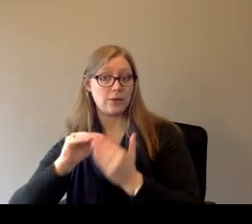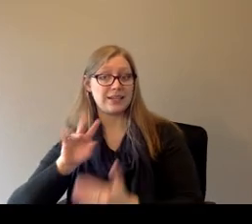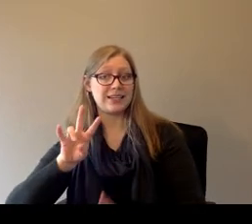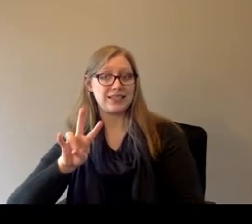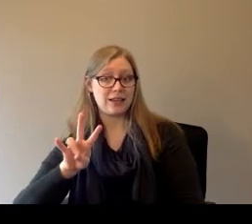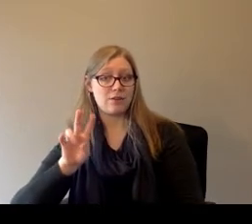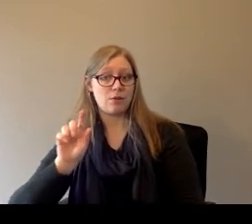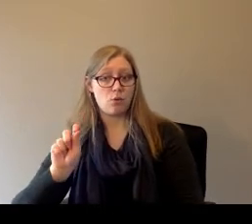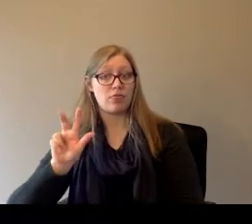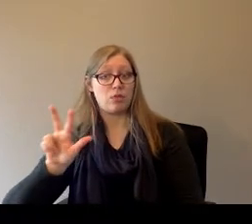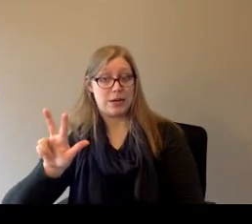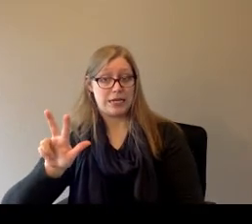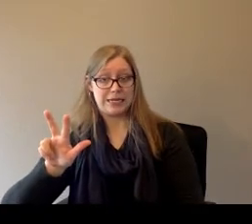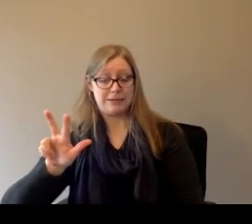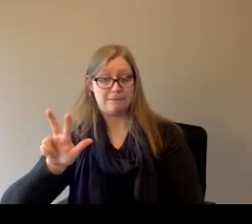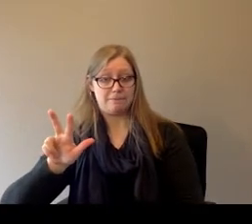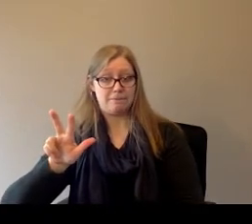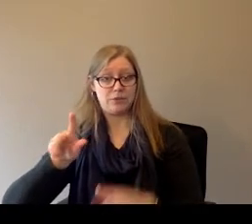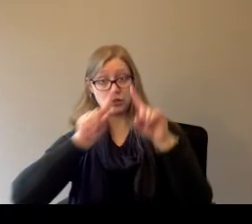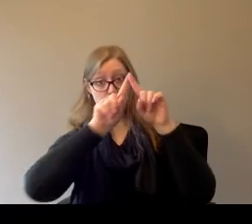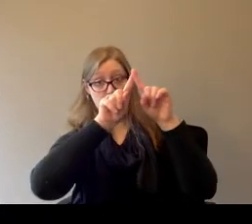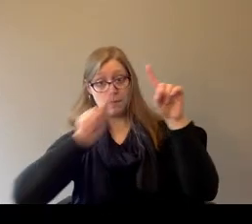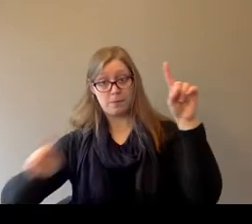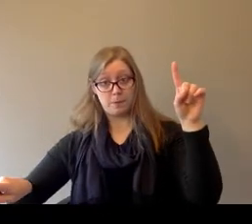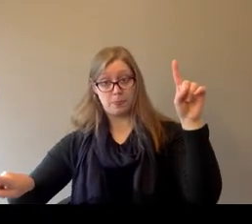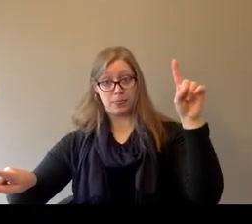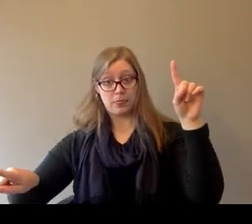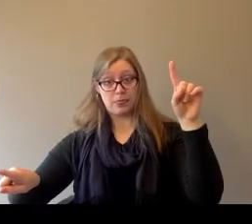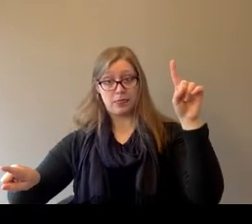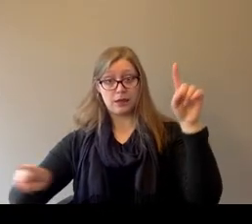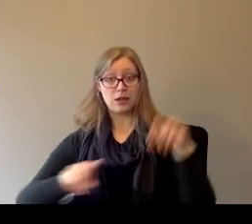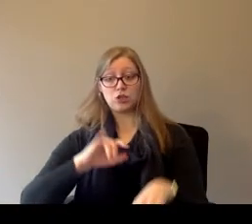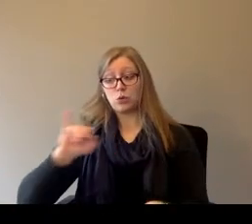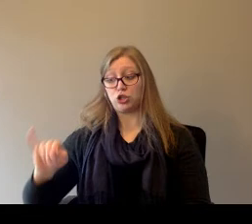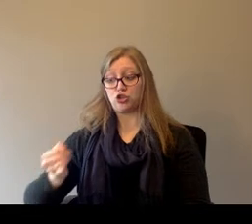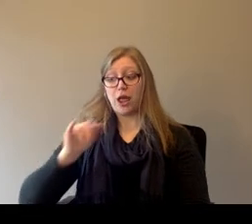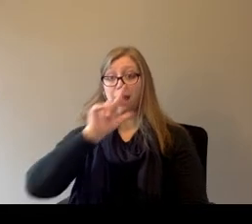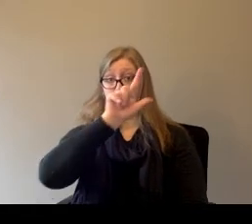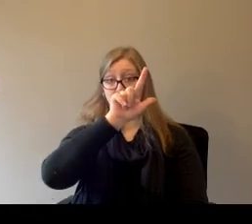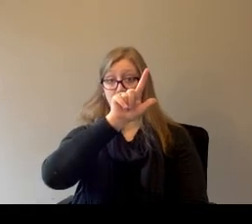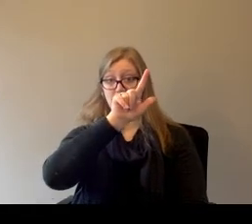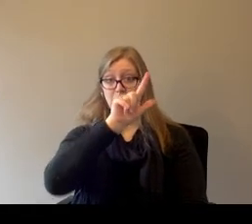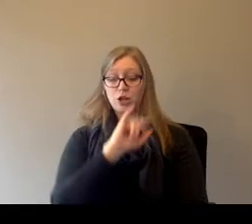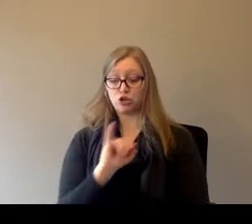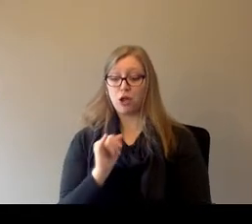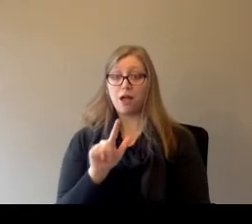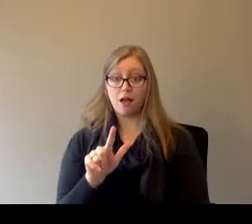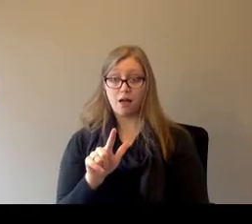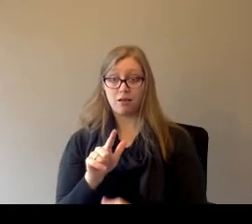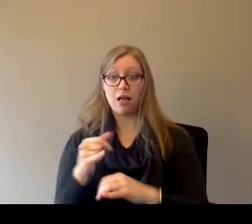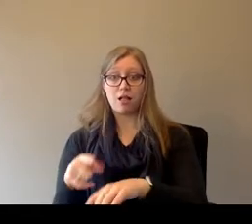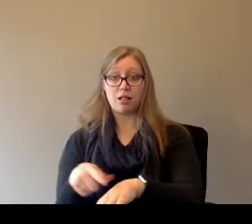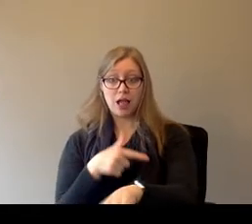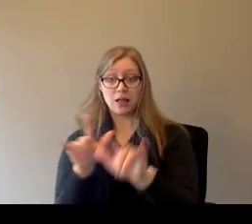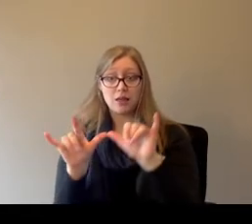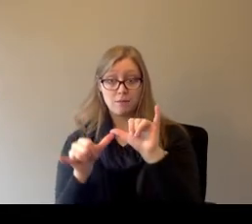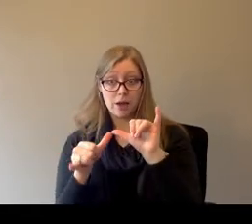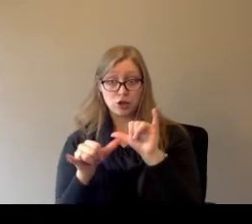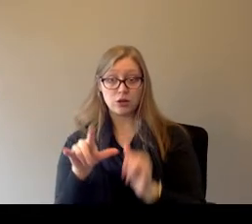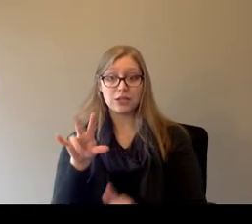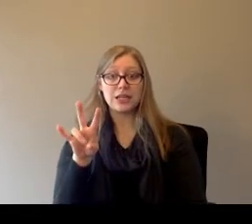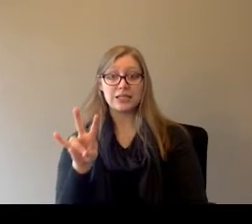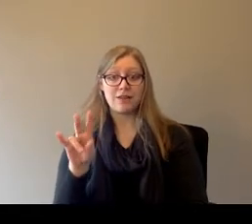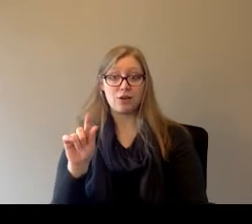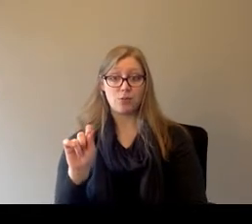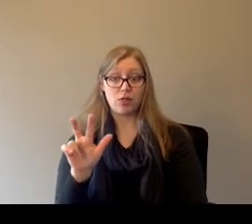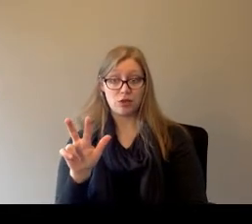And so we have a length of JL is equal to 7.3. And there we did